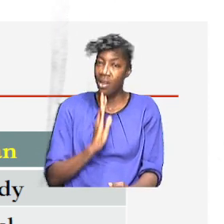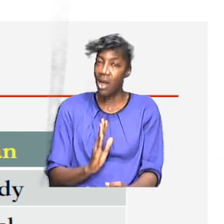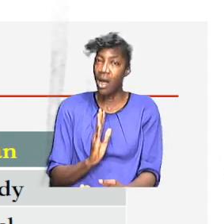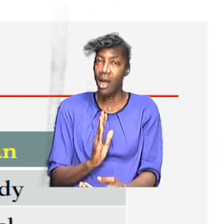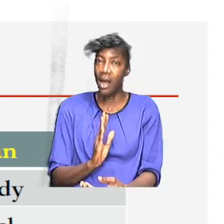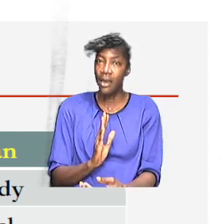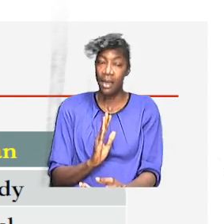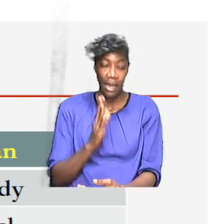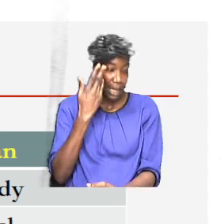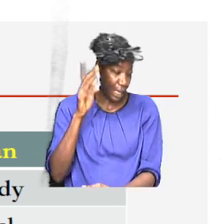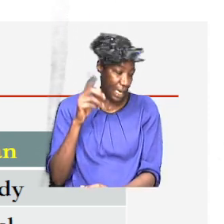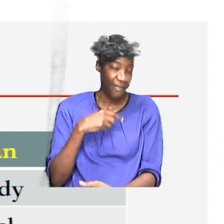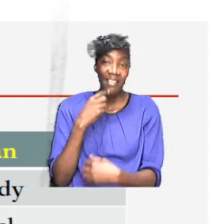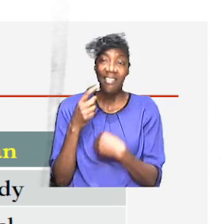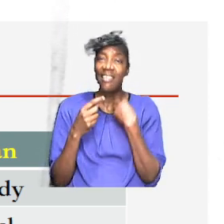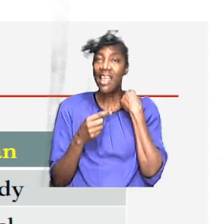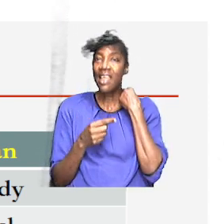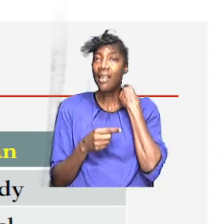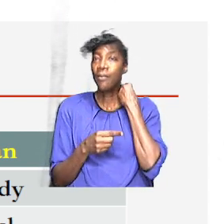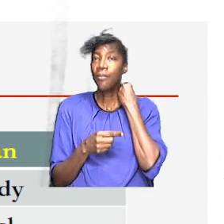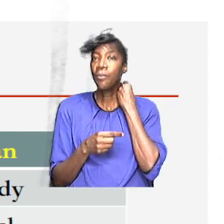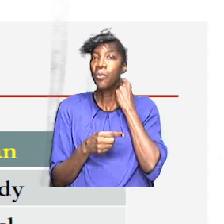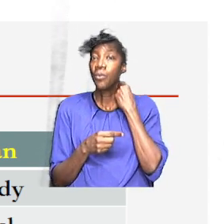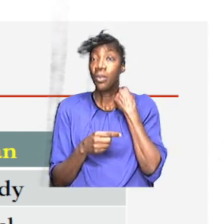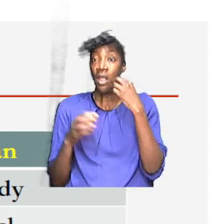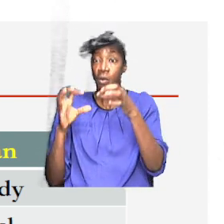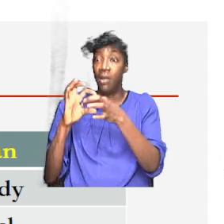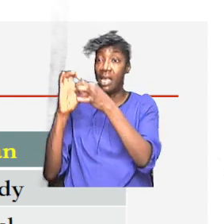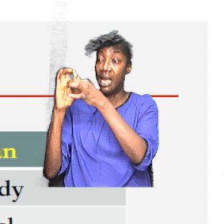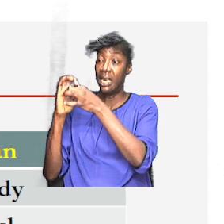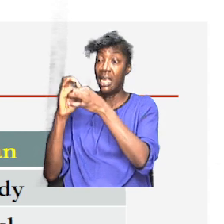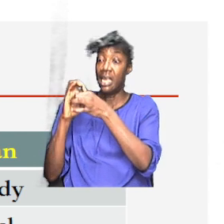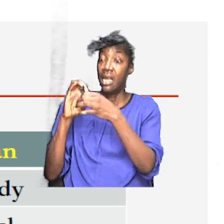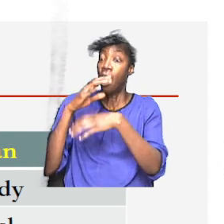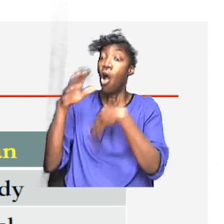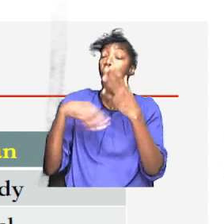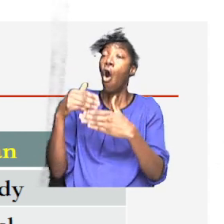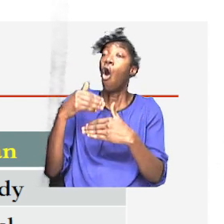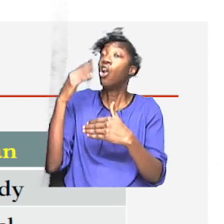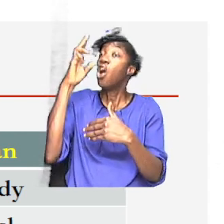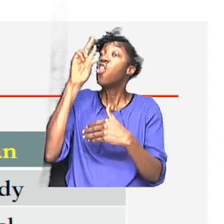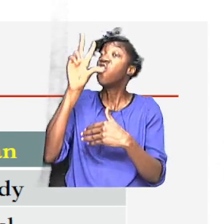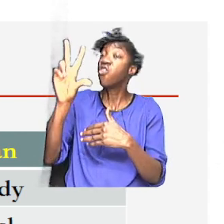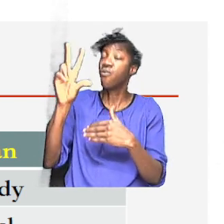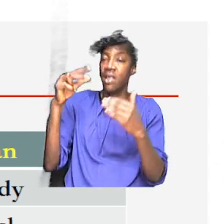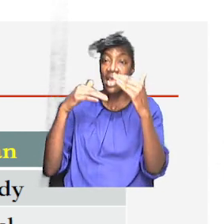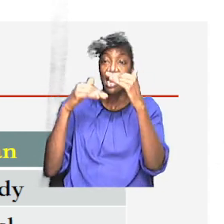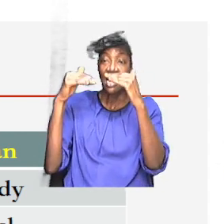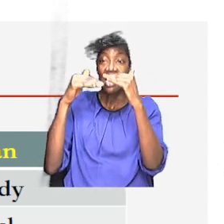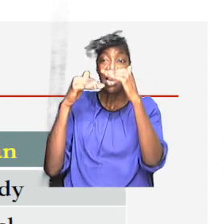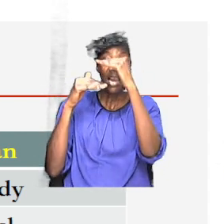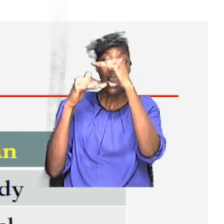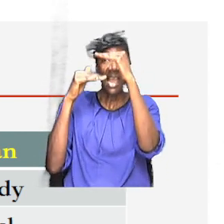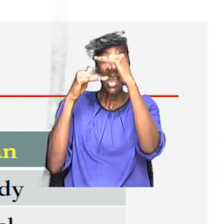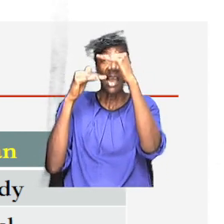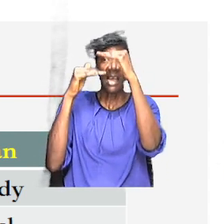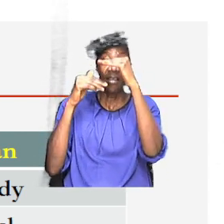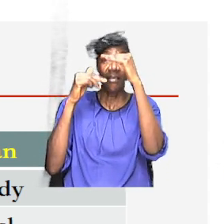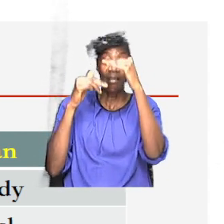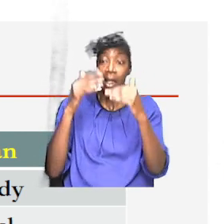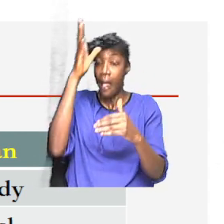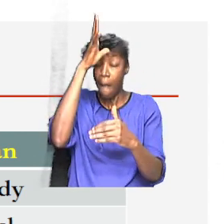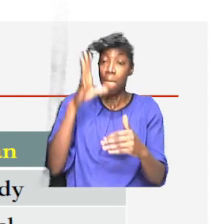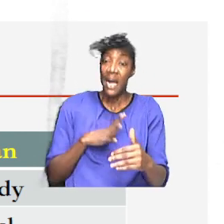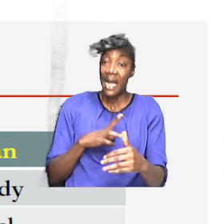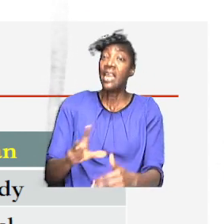while I did not say this, but we can link all of these three layers to the fact that man is what is called a tripartite